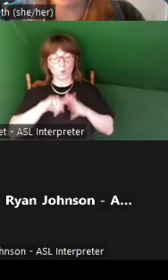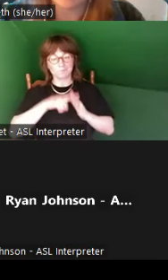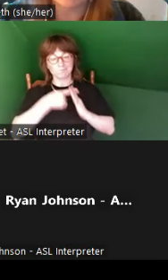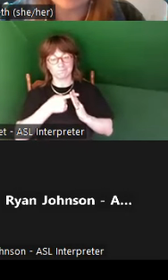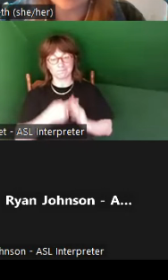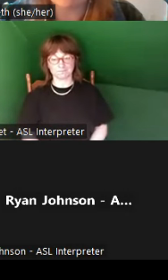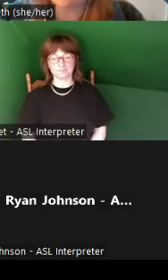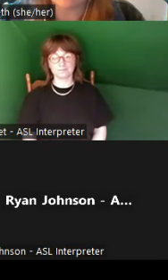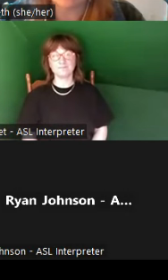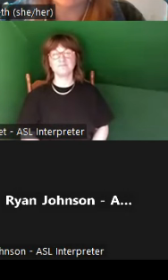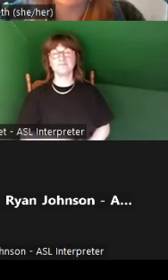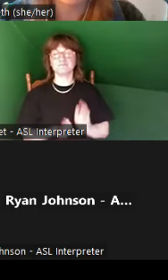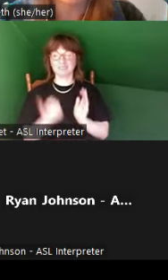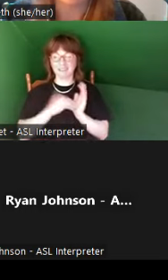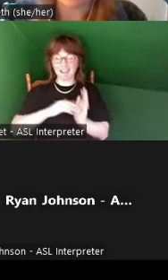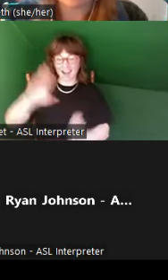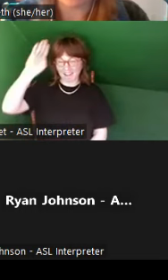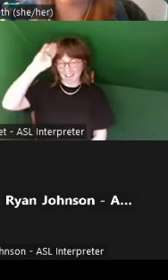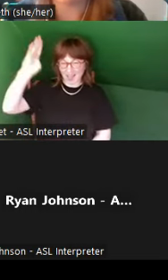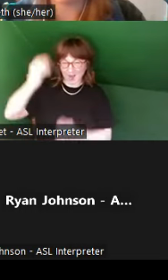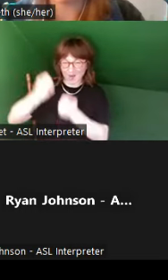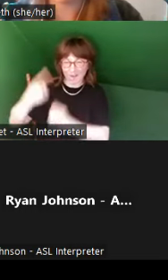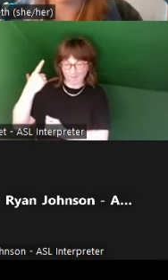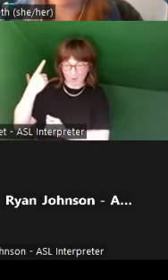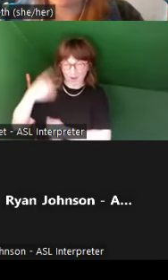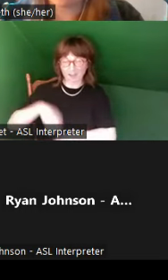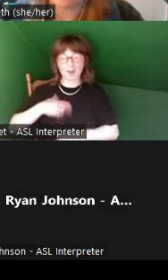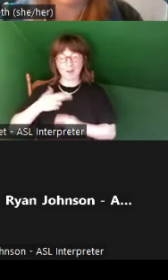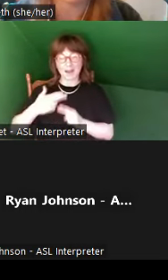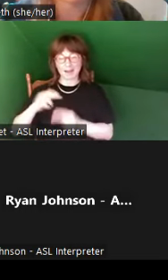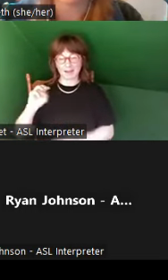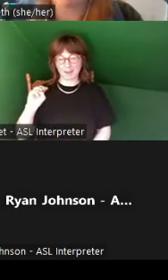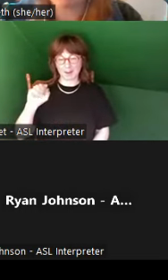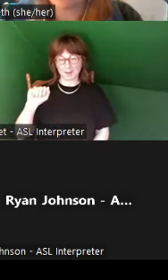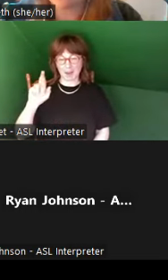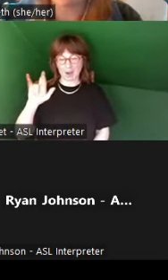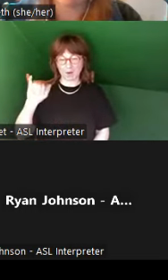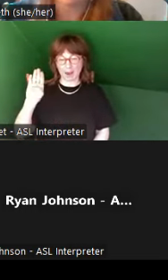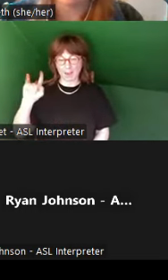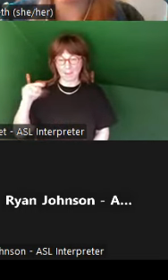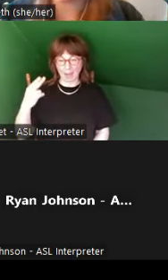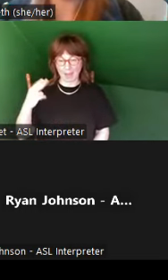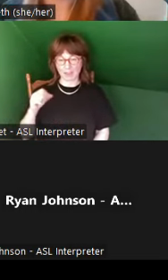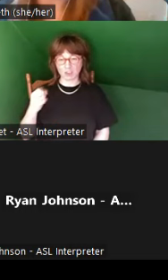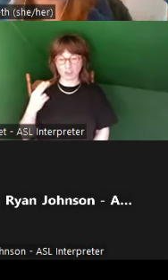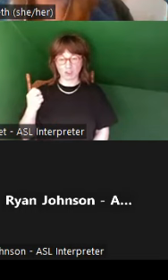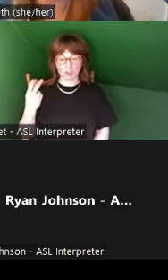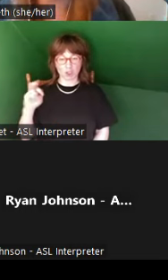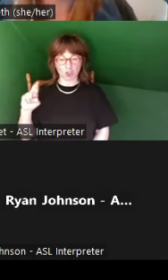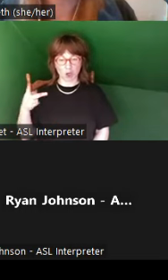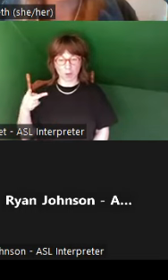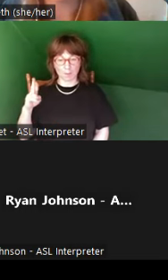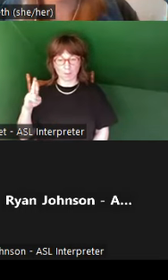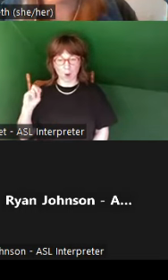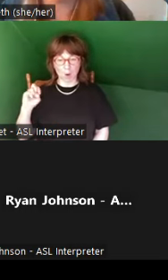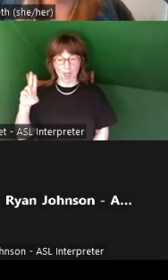Okay, well, hello everybody. Like I said, my name is Mary Beth. She, her pronouns. I'm the Community Education